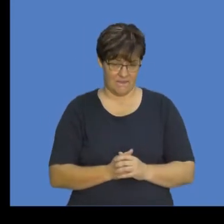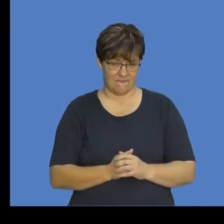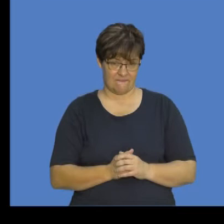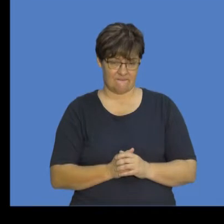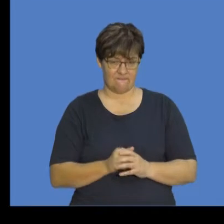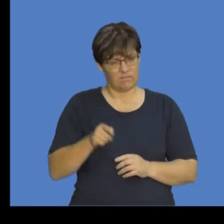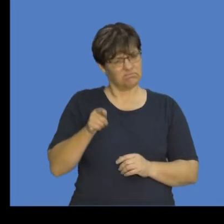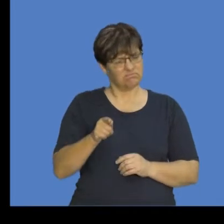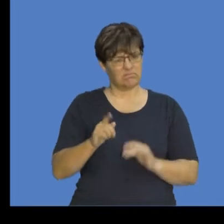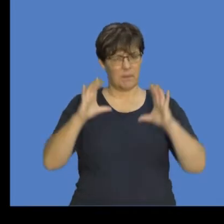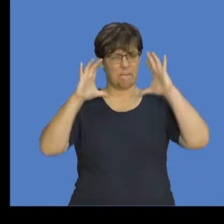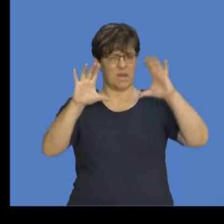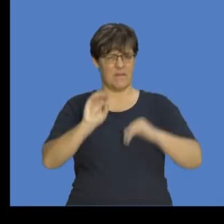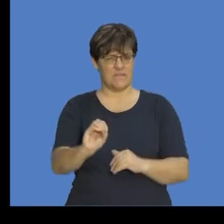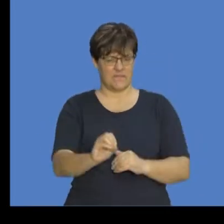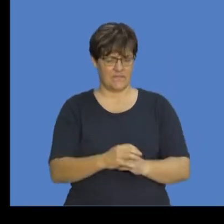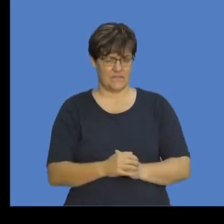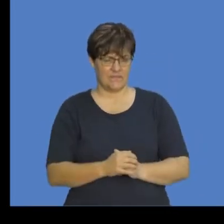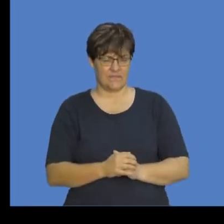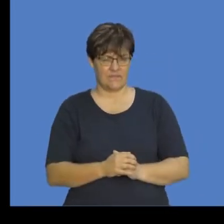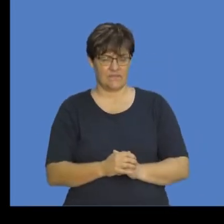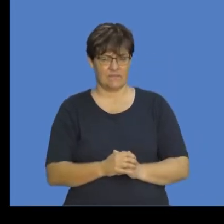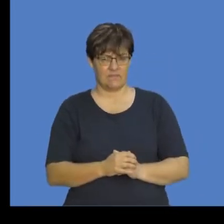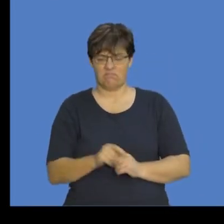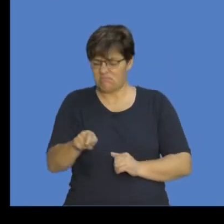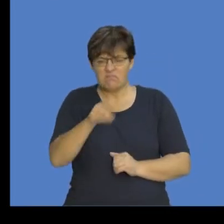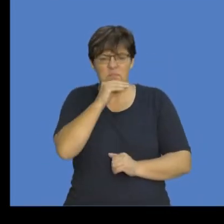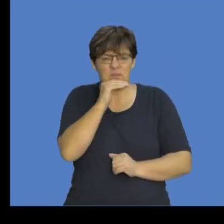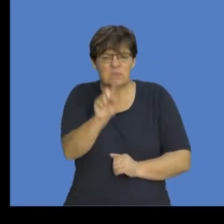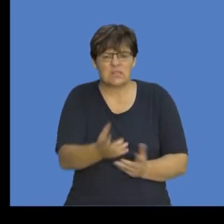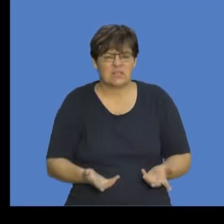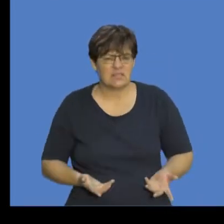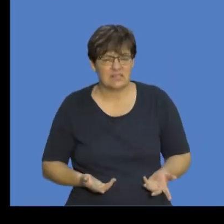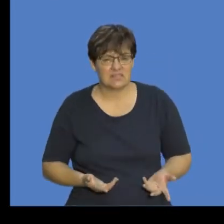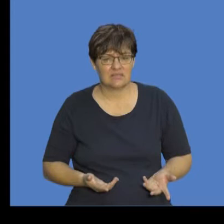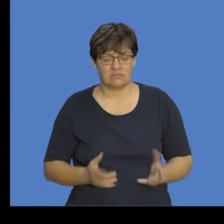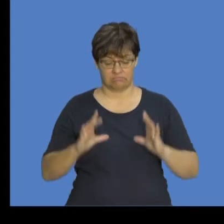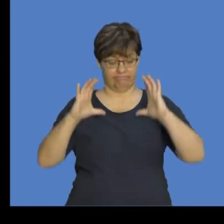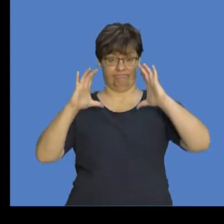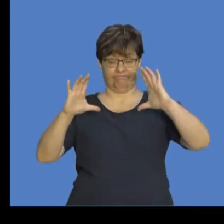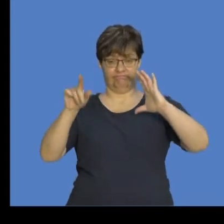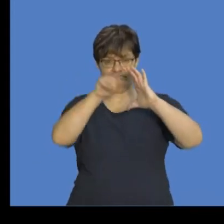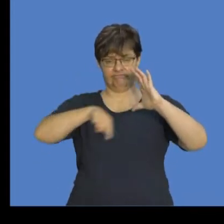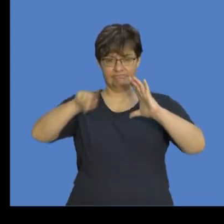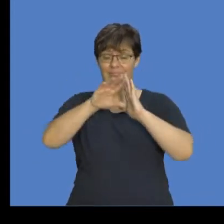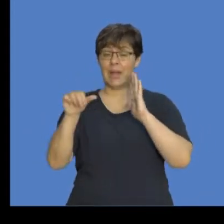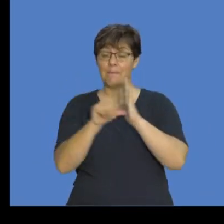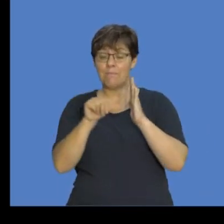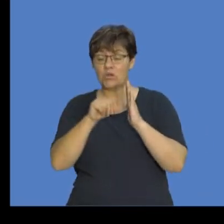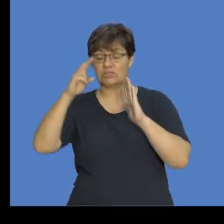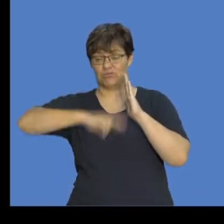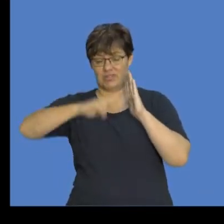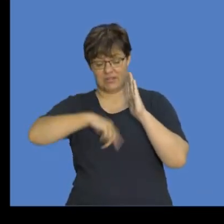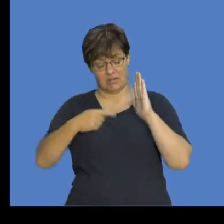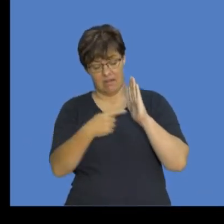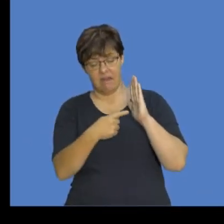problem. There's a pie chart problem. Okay, what does it mean? So we have a pie chart here. What is